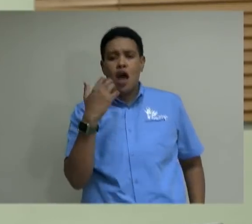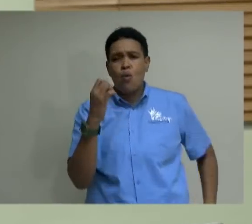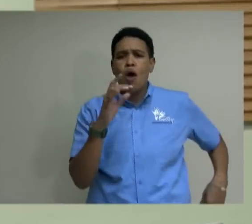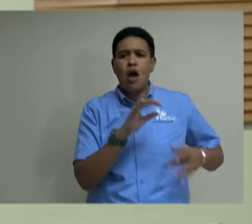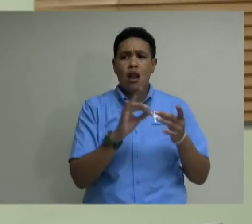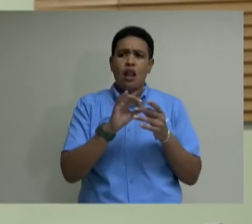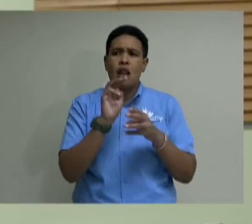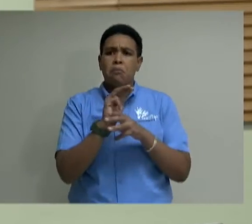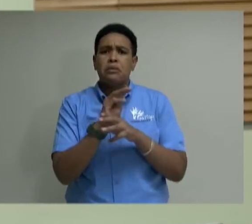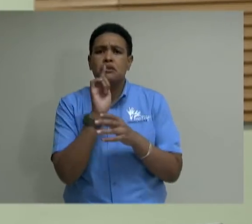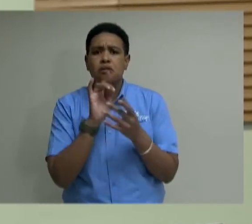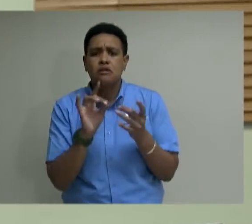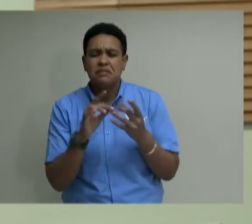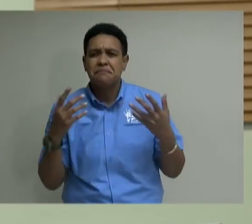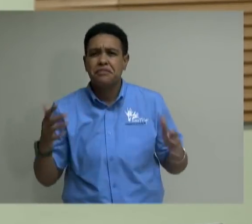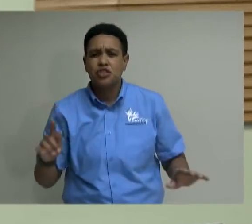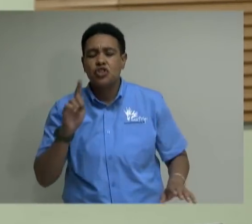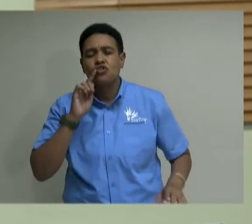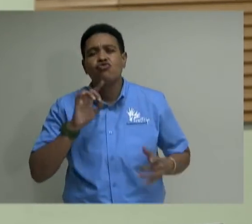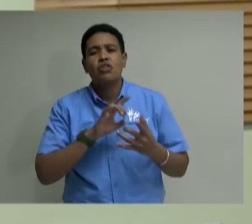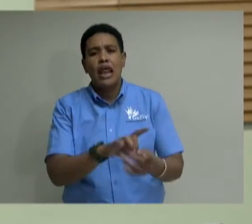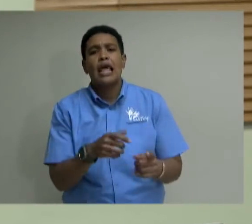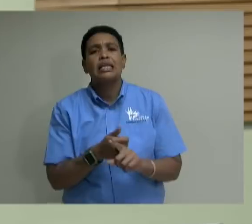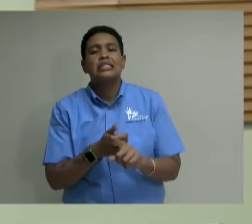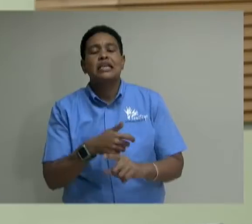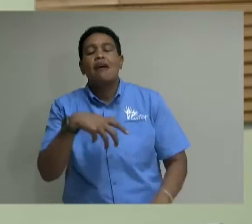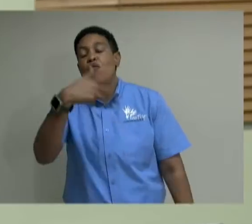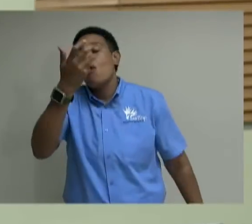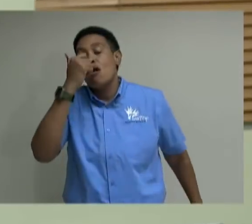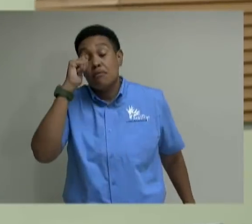earlier, is just in terms of the